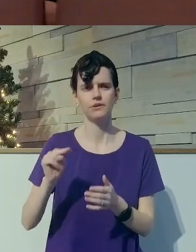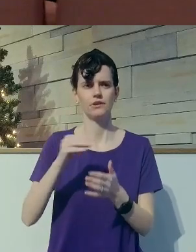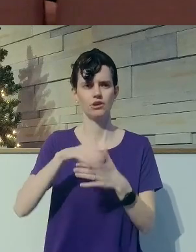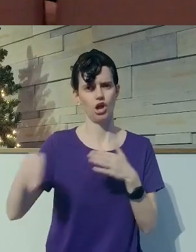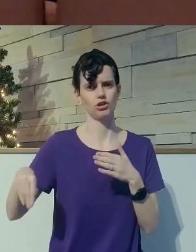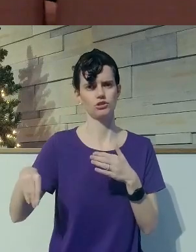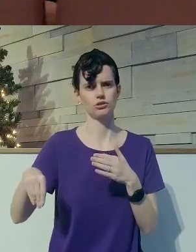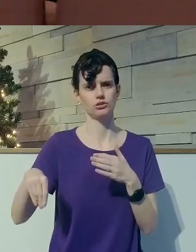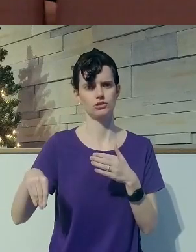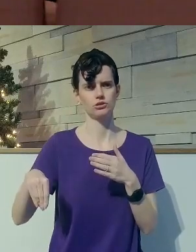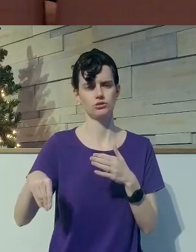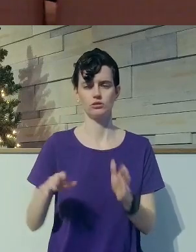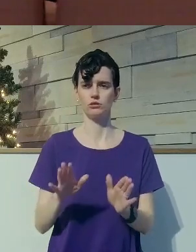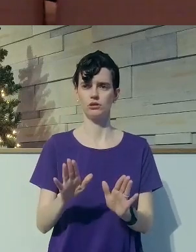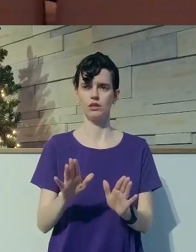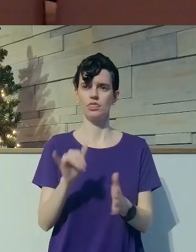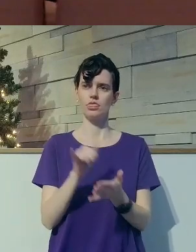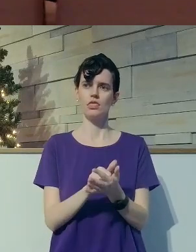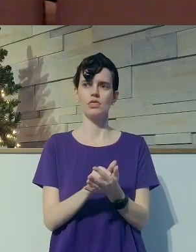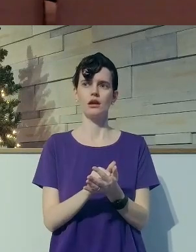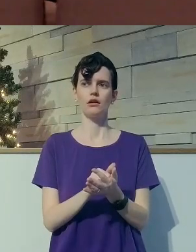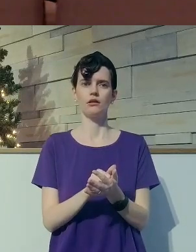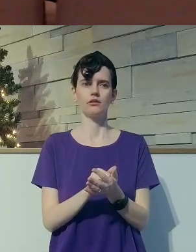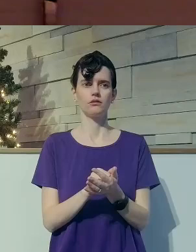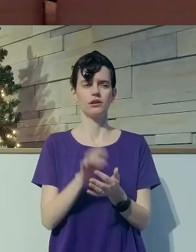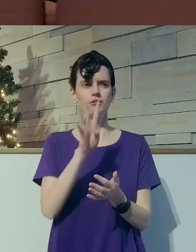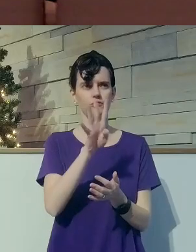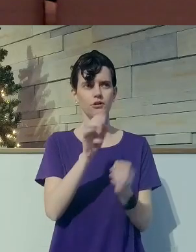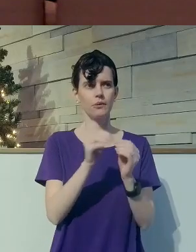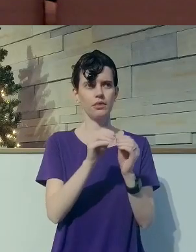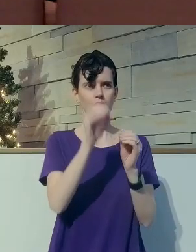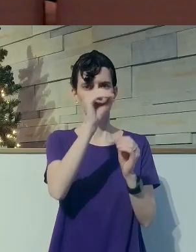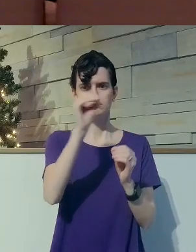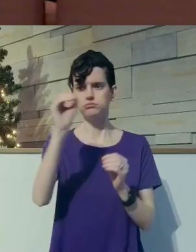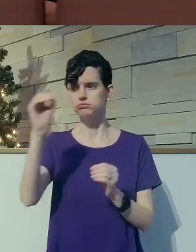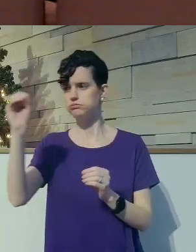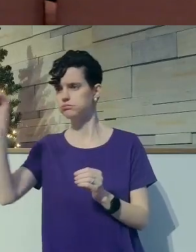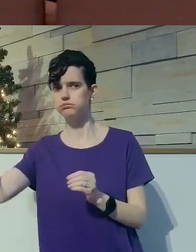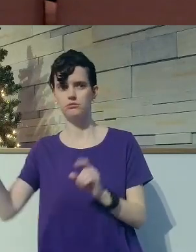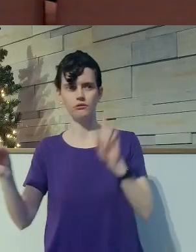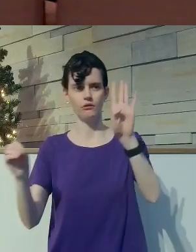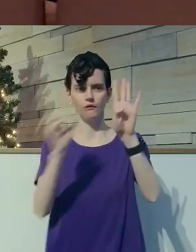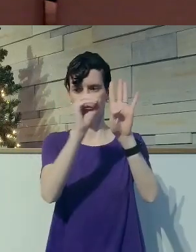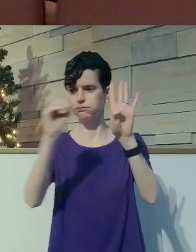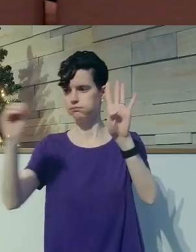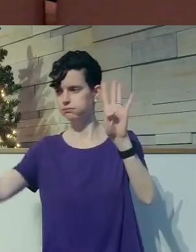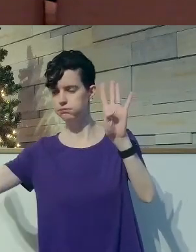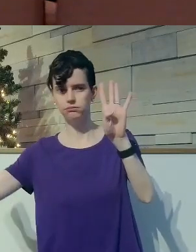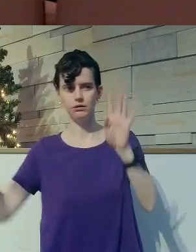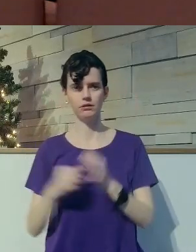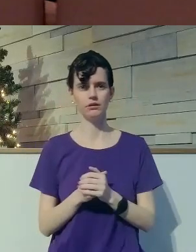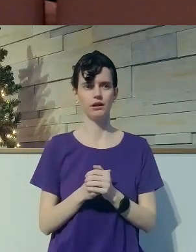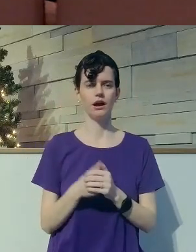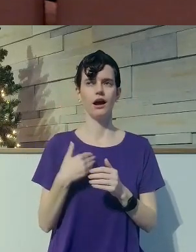billion. Now, that's four with a bunch of zeros behind it, all right? Now,